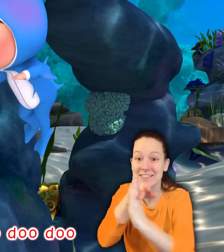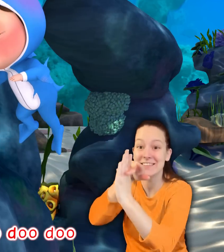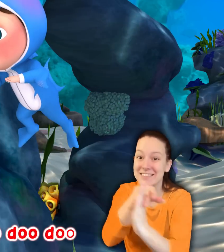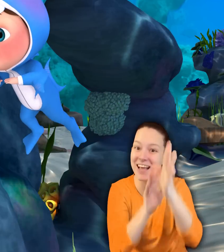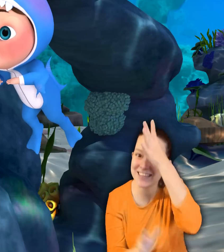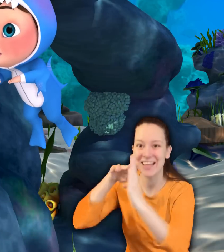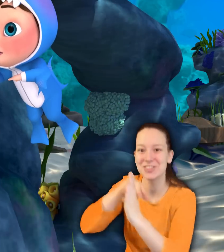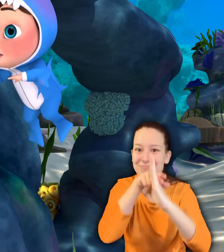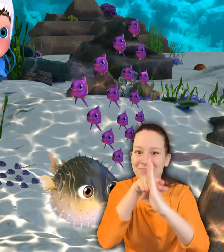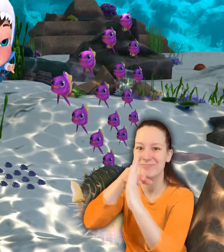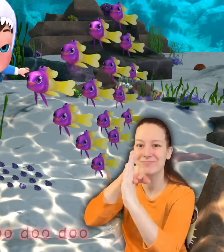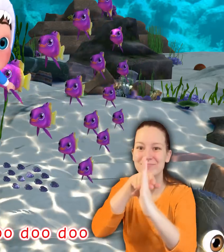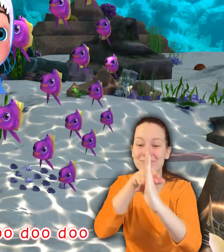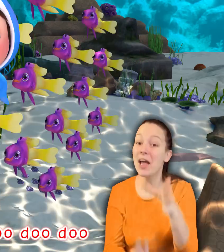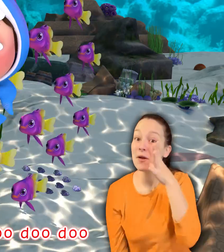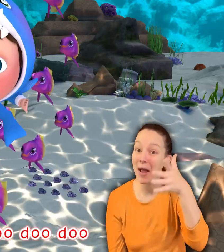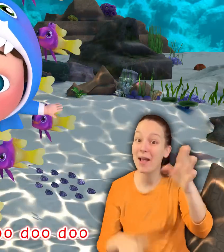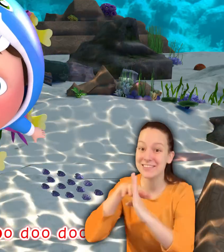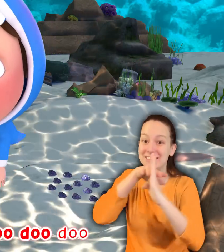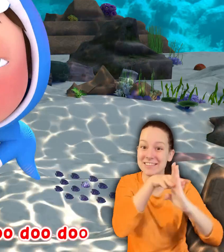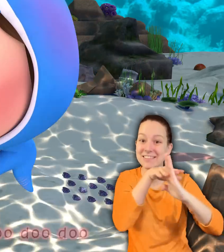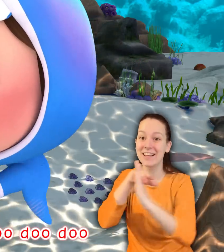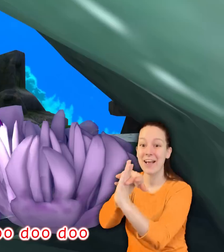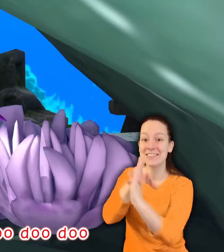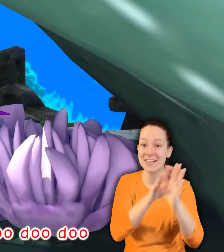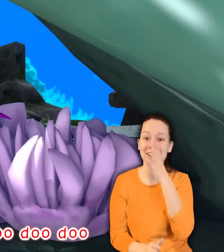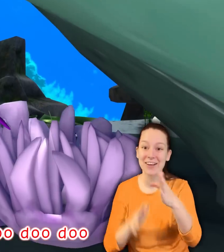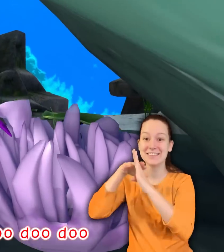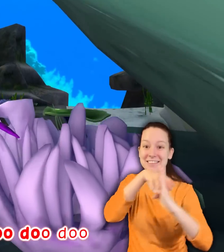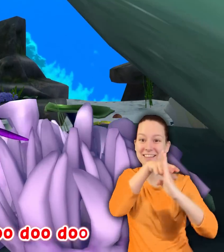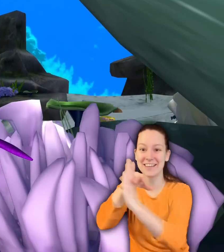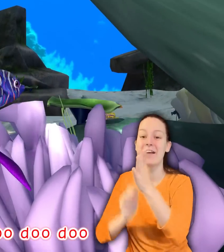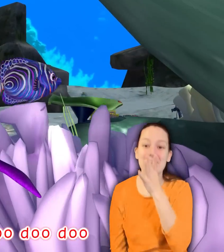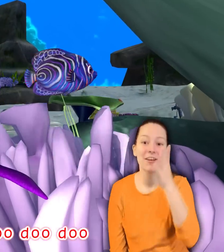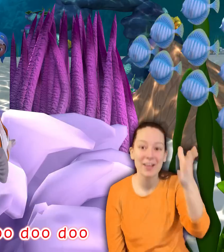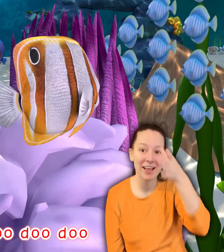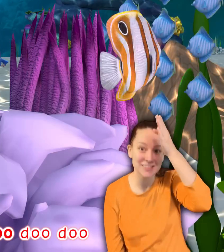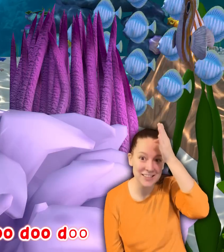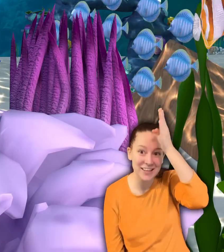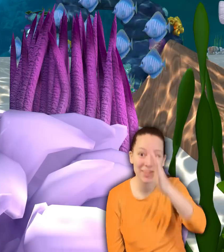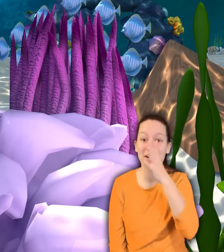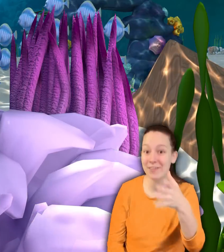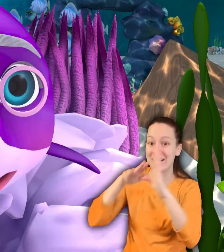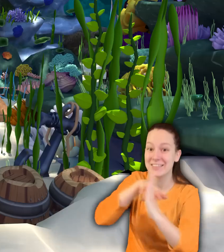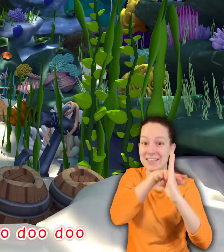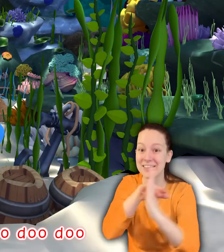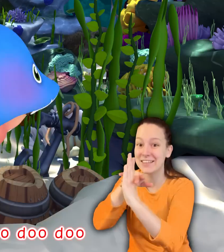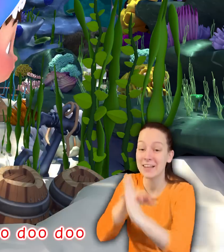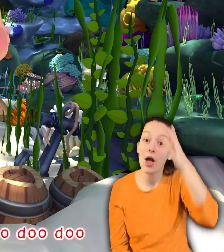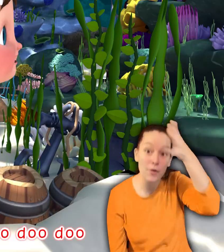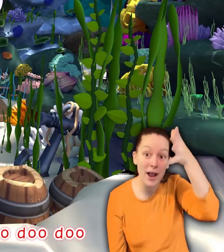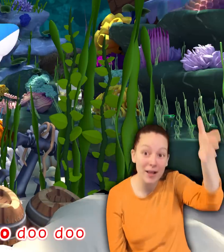doo doo doo do daddy shark Grandma shark dooo Grandma shark do doo doo Grandma shark doo doo Grandma shark